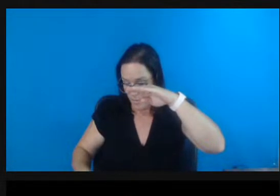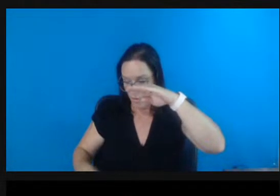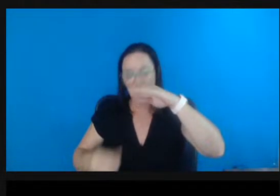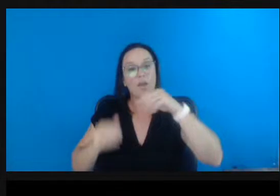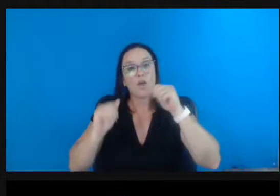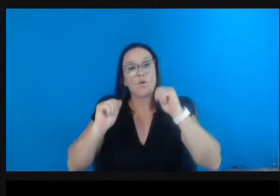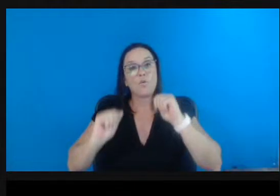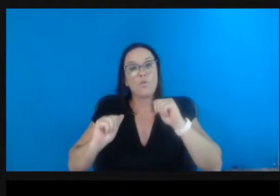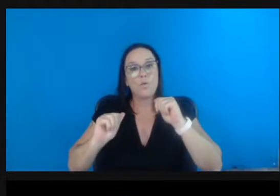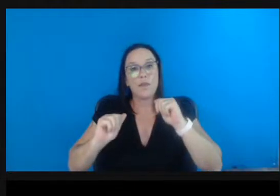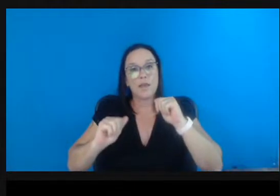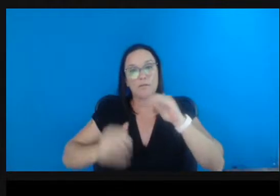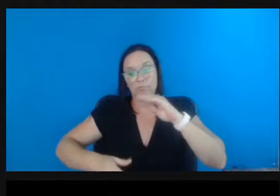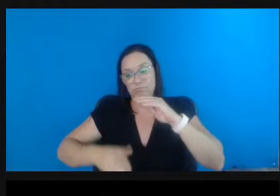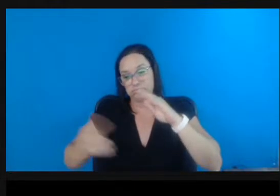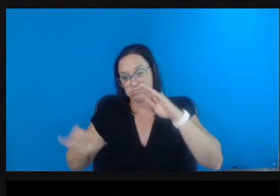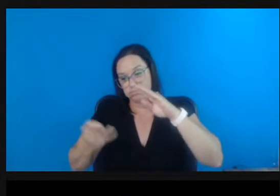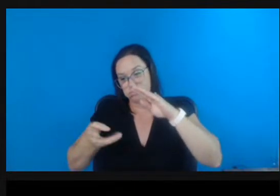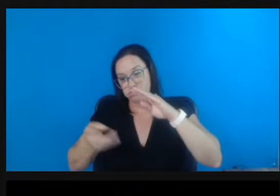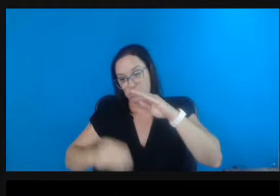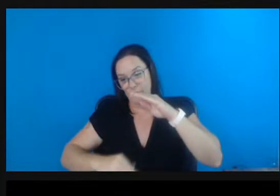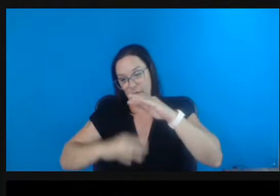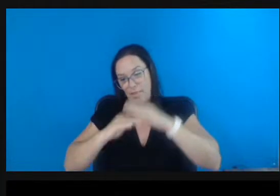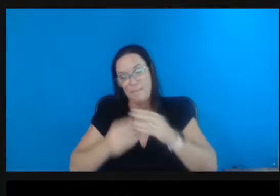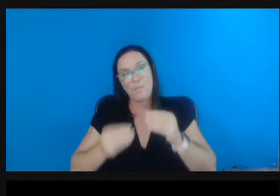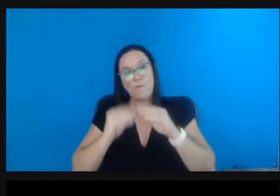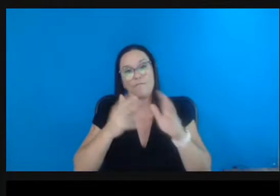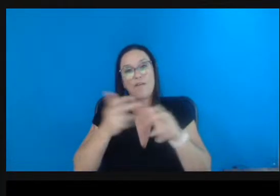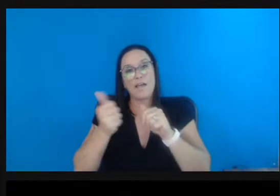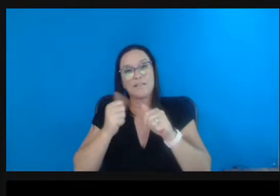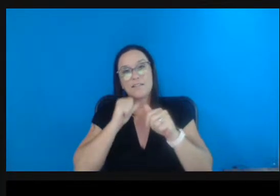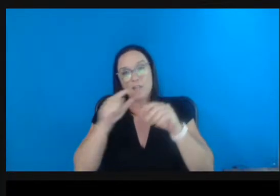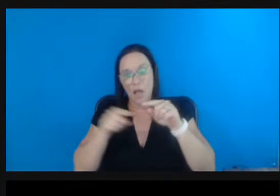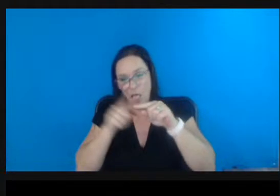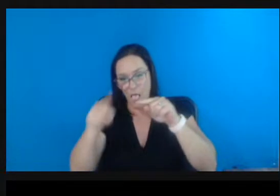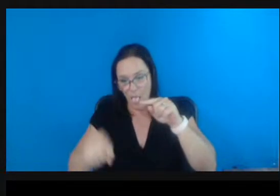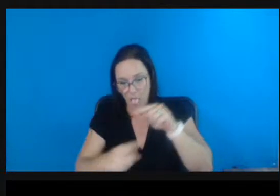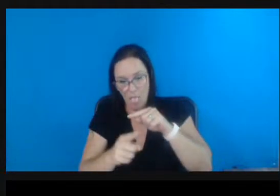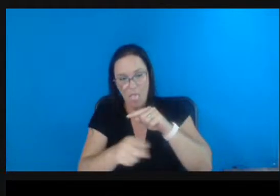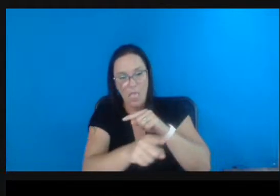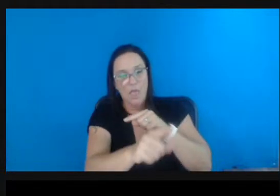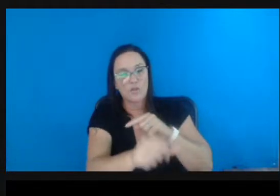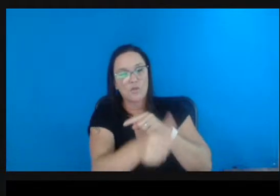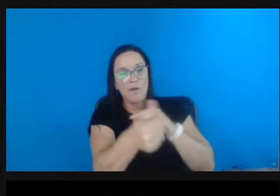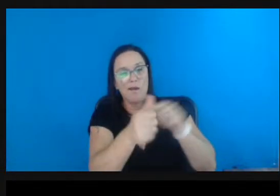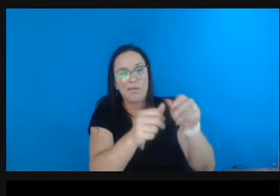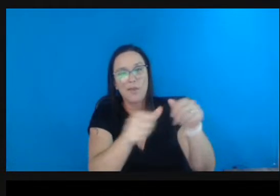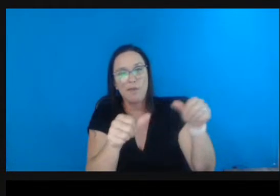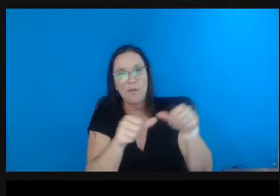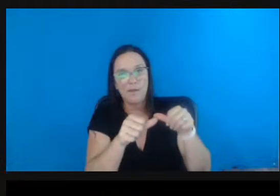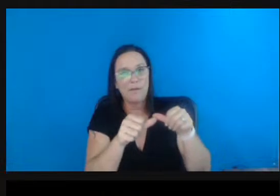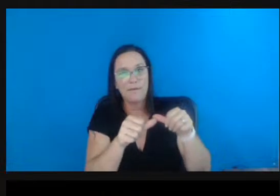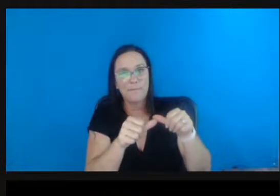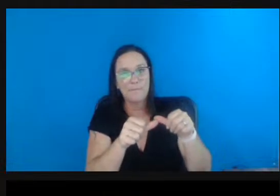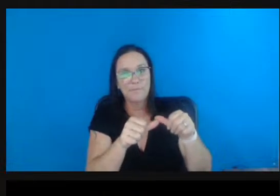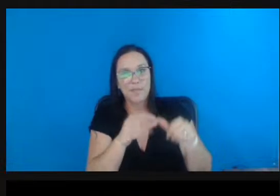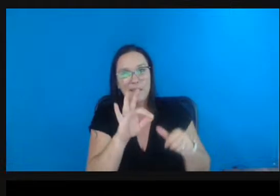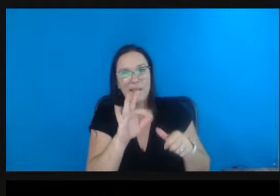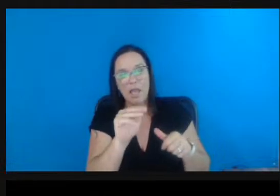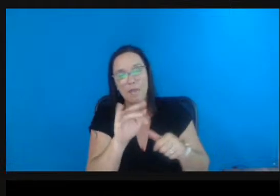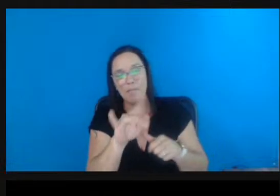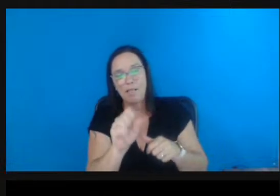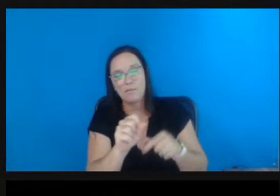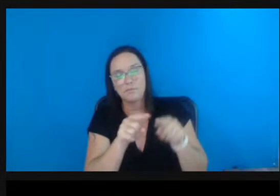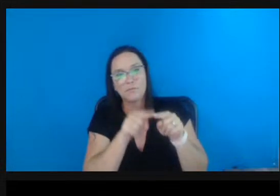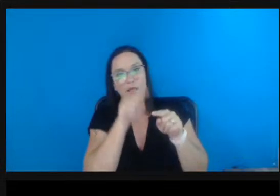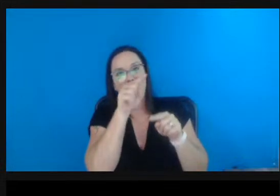cubic meters faster because it's just straight right there. It doesn't have to go anywhere through some meandering pathway 9 miles away. That's just something to think